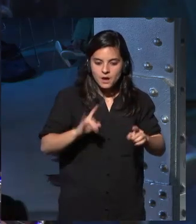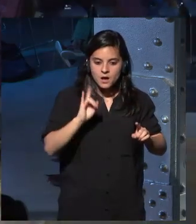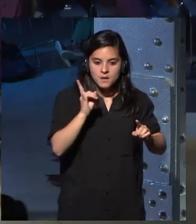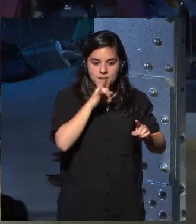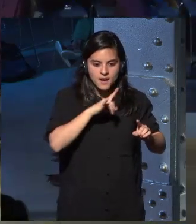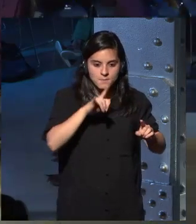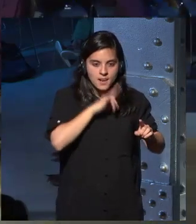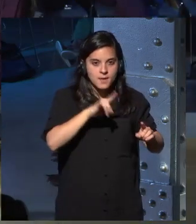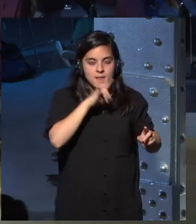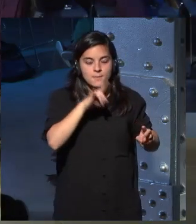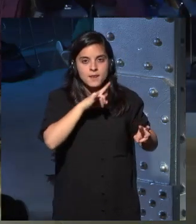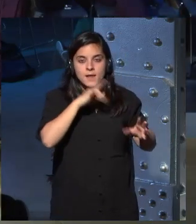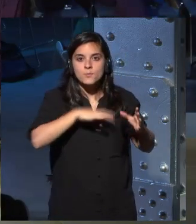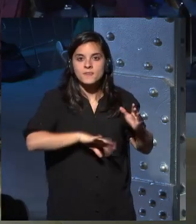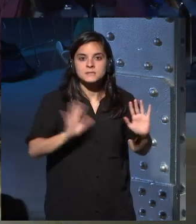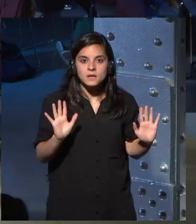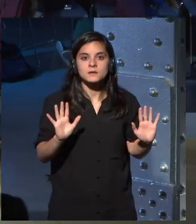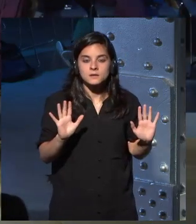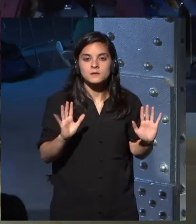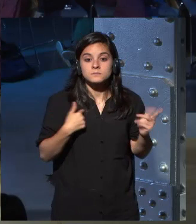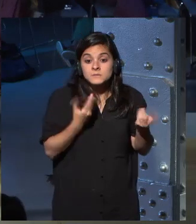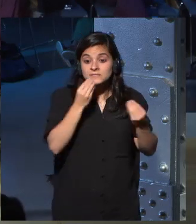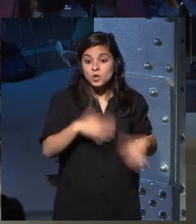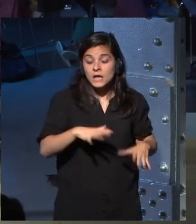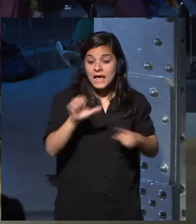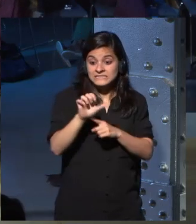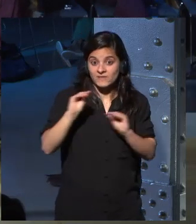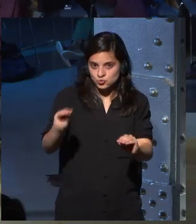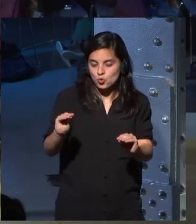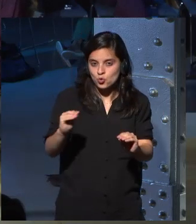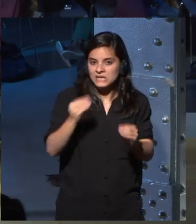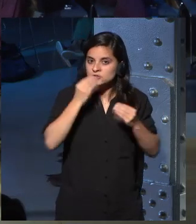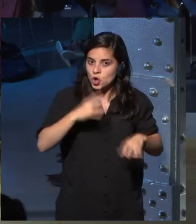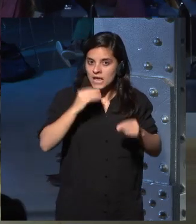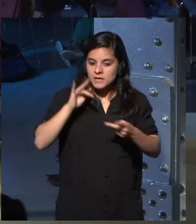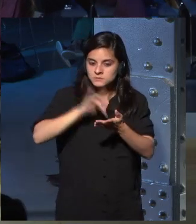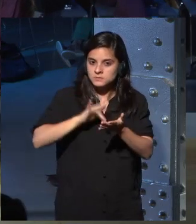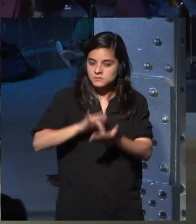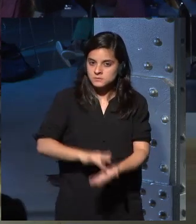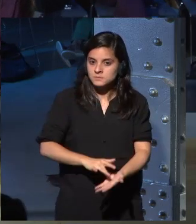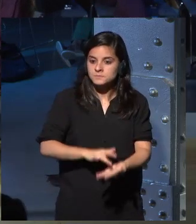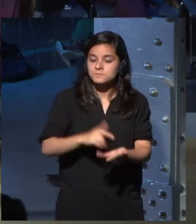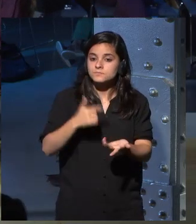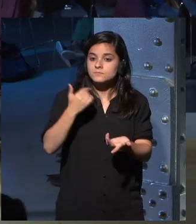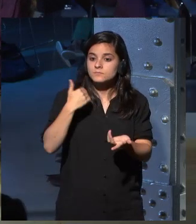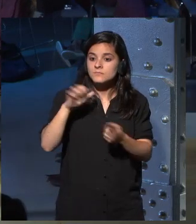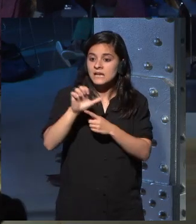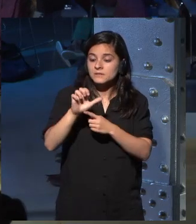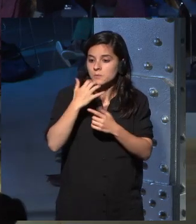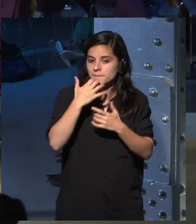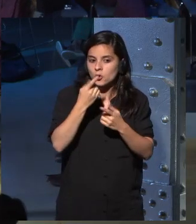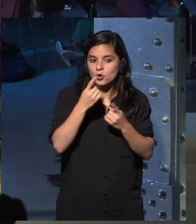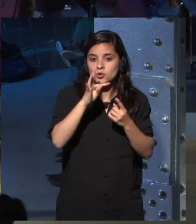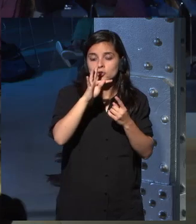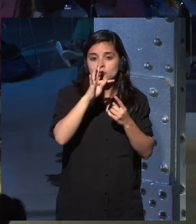In several of your stories about Elizabeth Costello, Elizabeth's two children, now